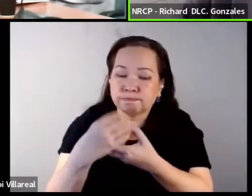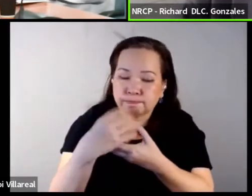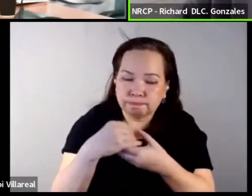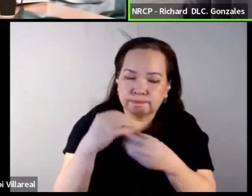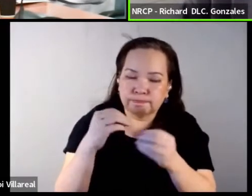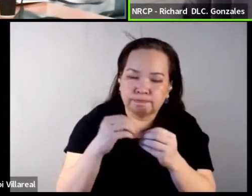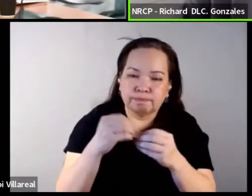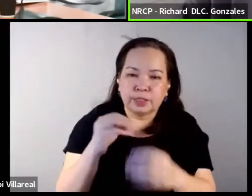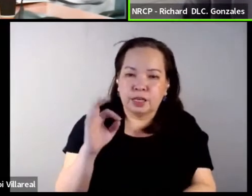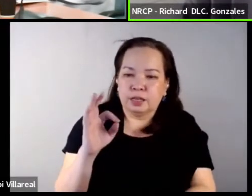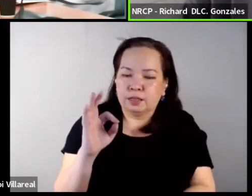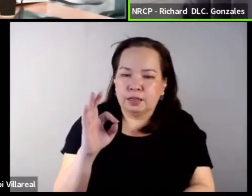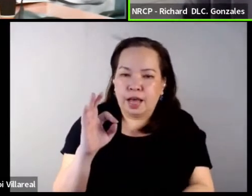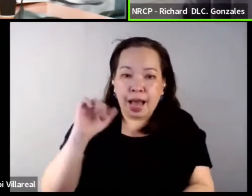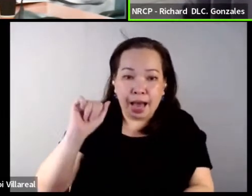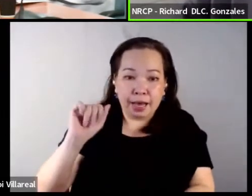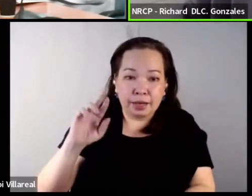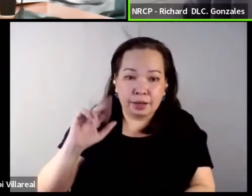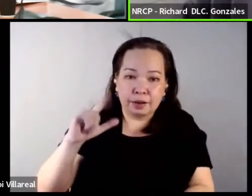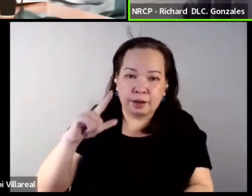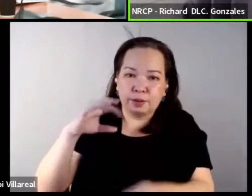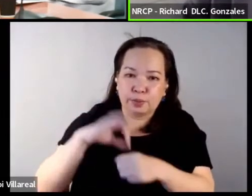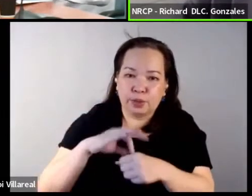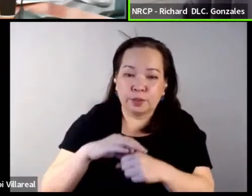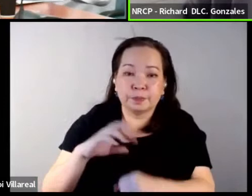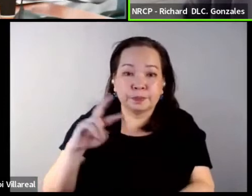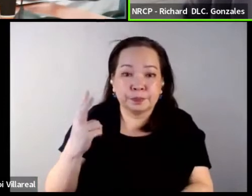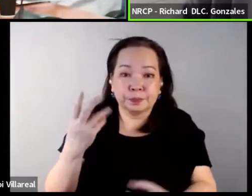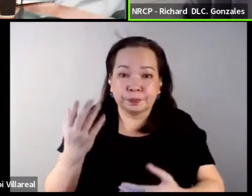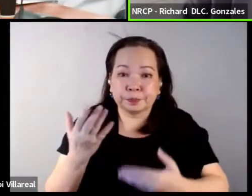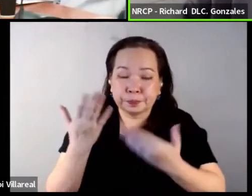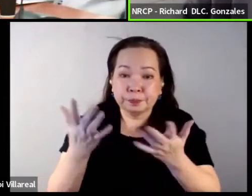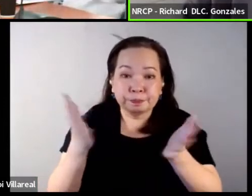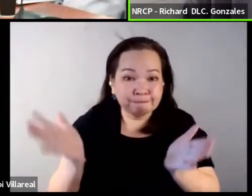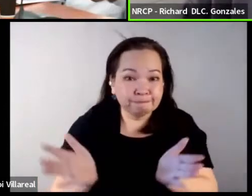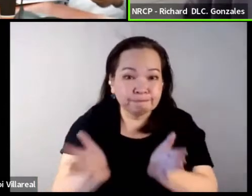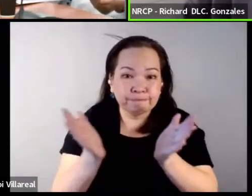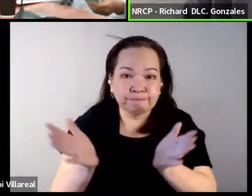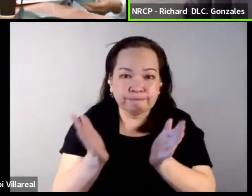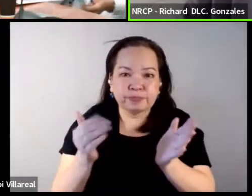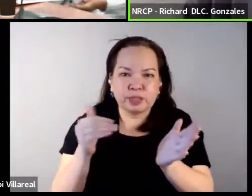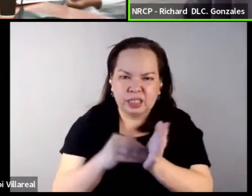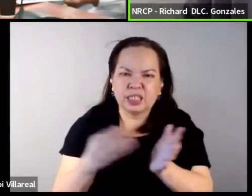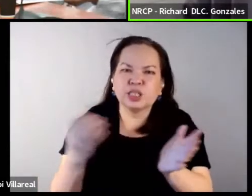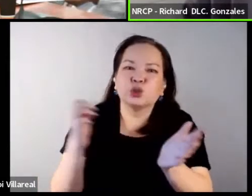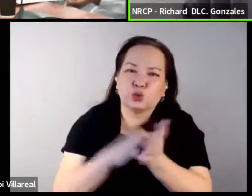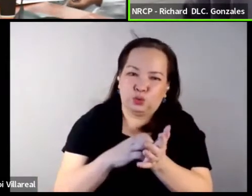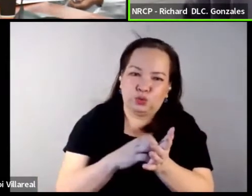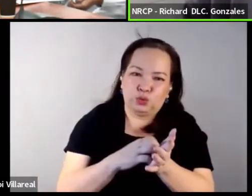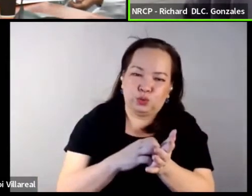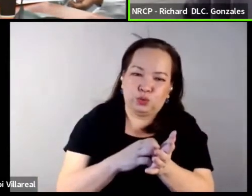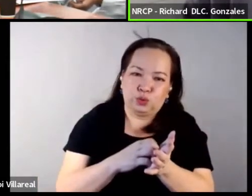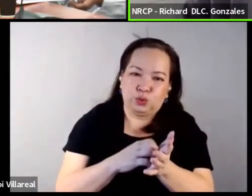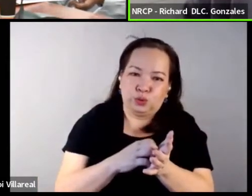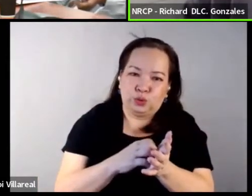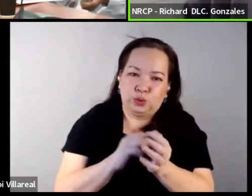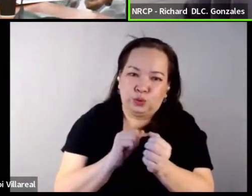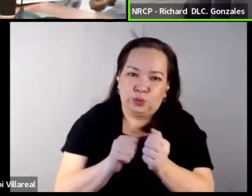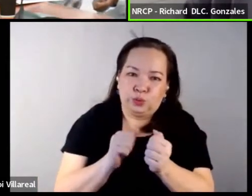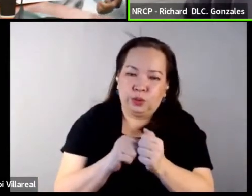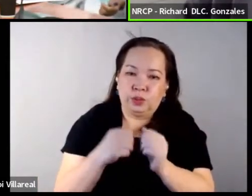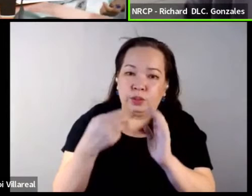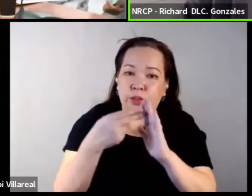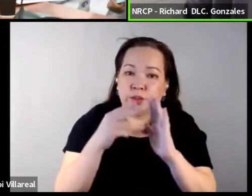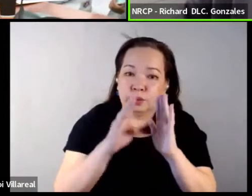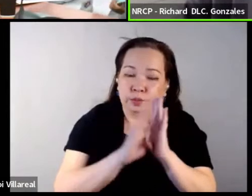program. Second recommendation is we encourage re-enrollment. The House bill must provide